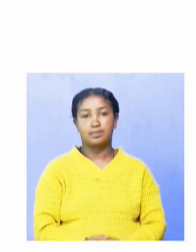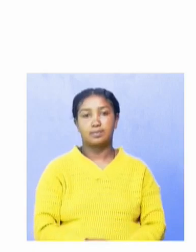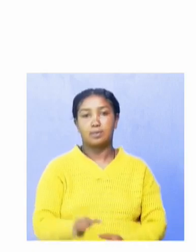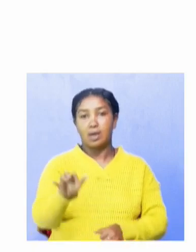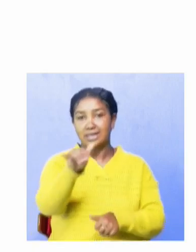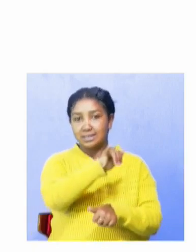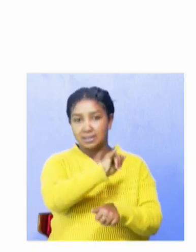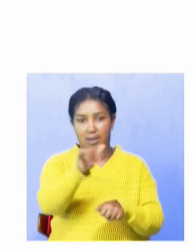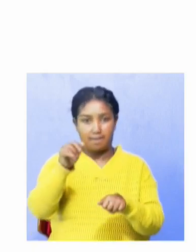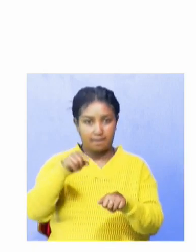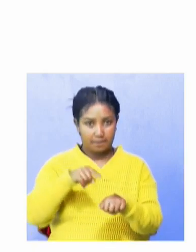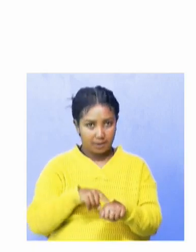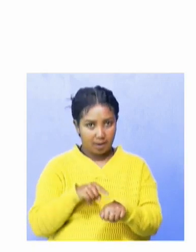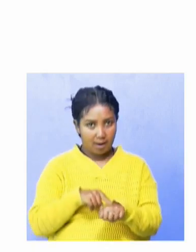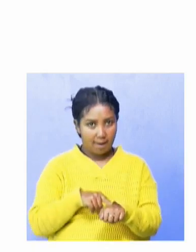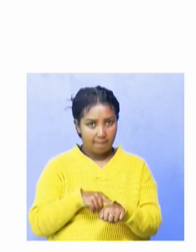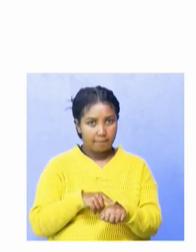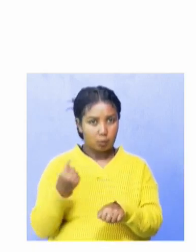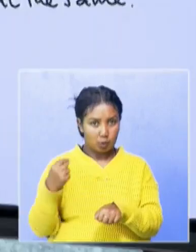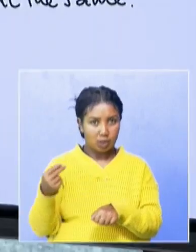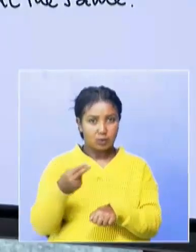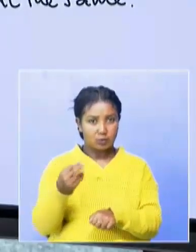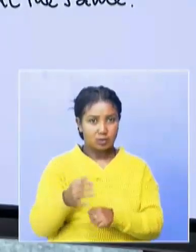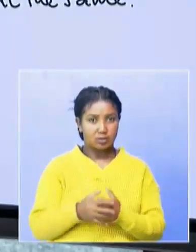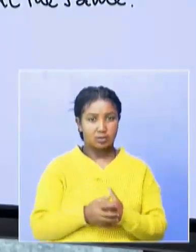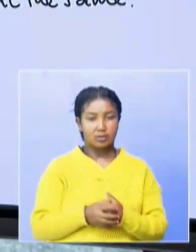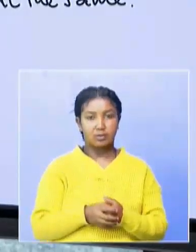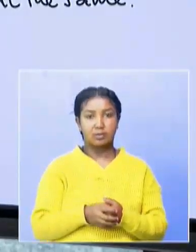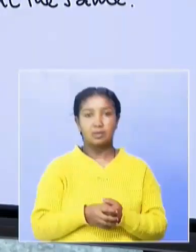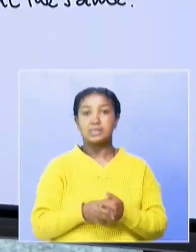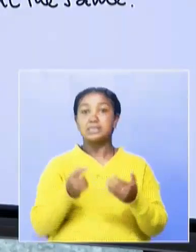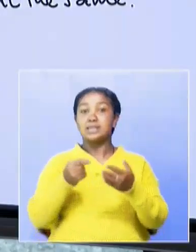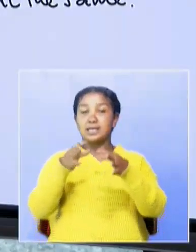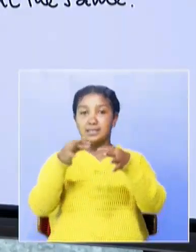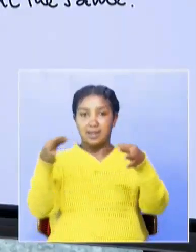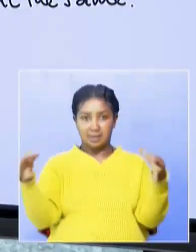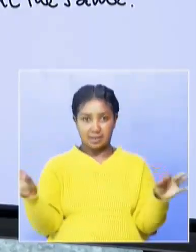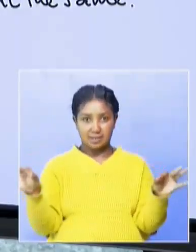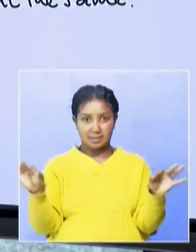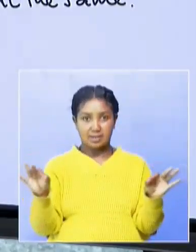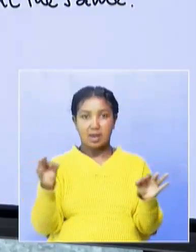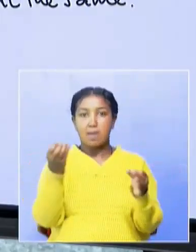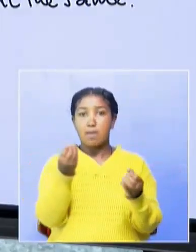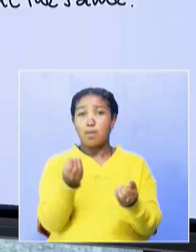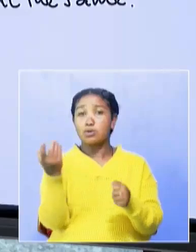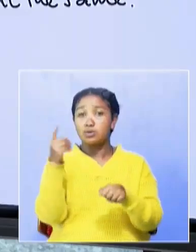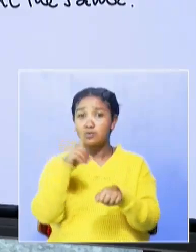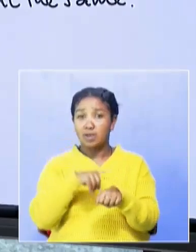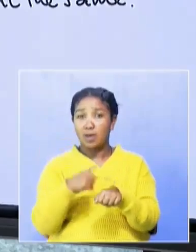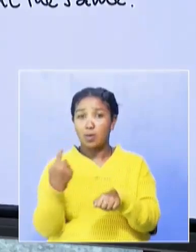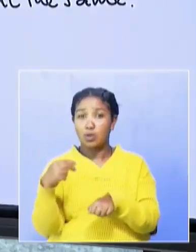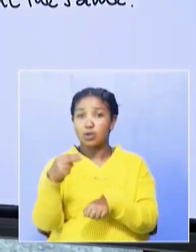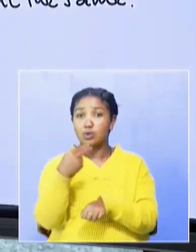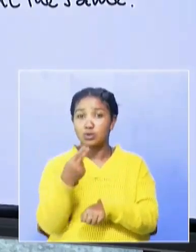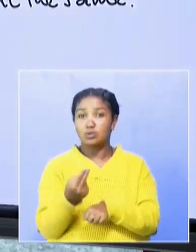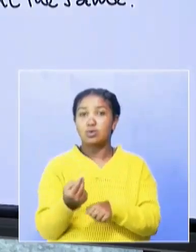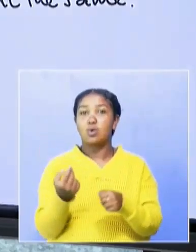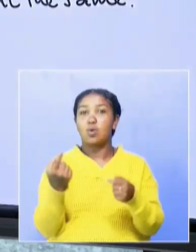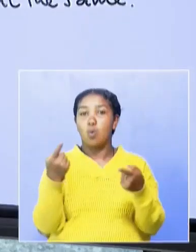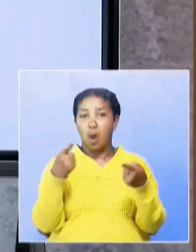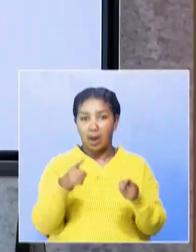At the same time, we can use it. In this sentence, most of the time, we use